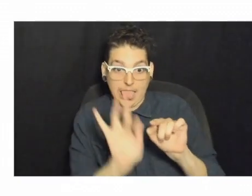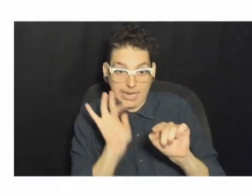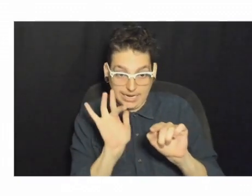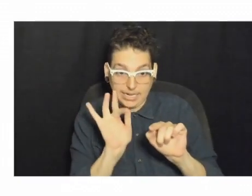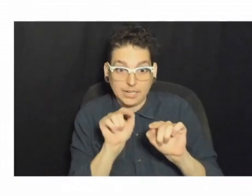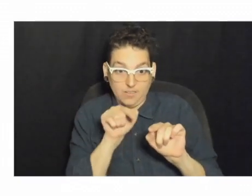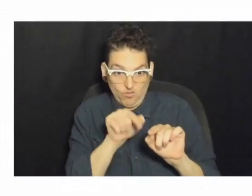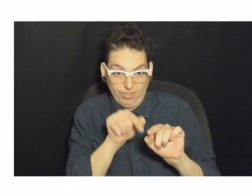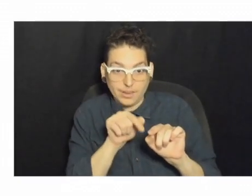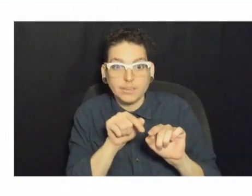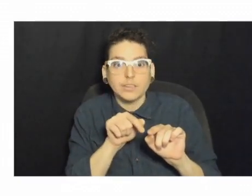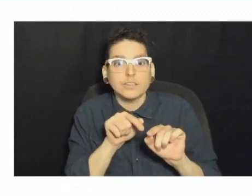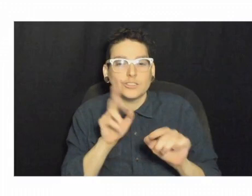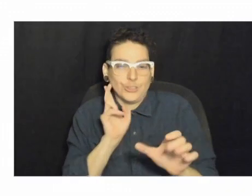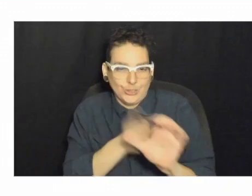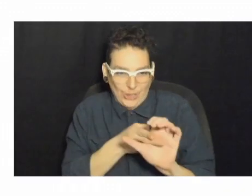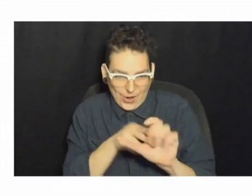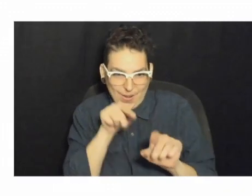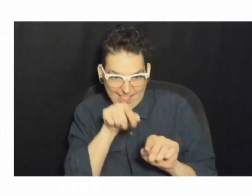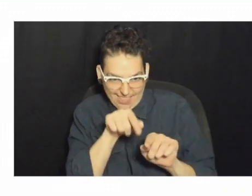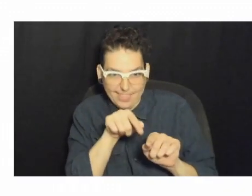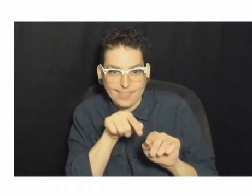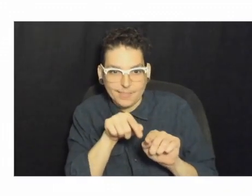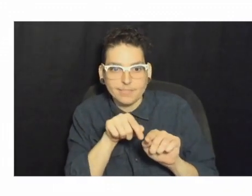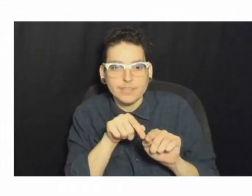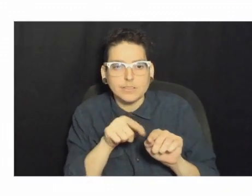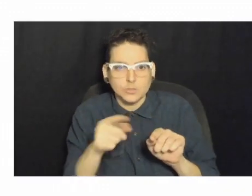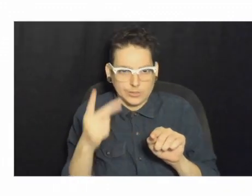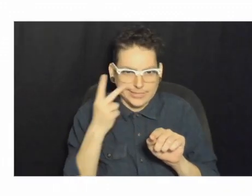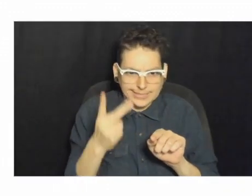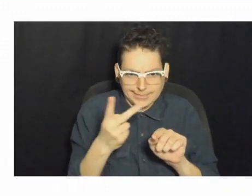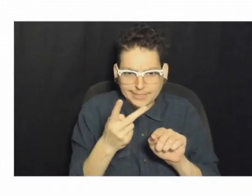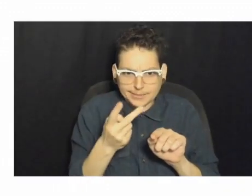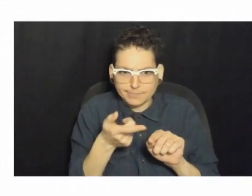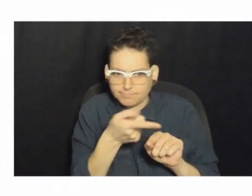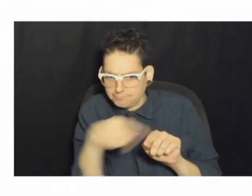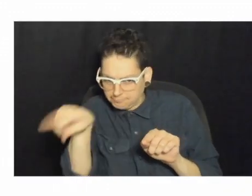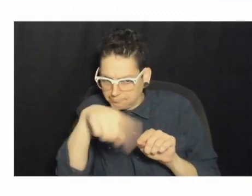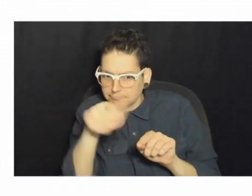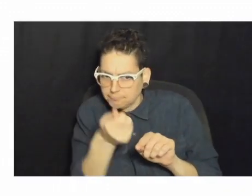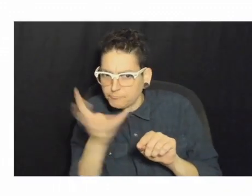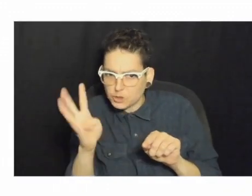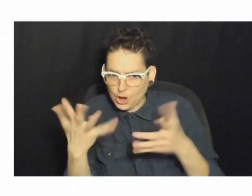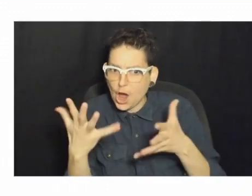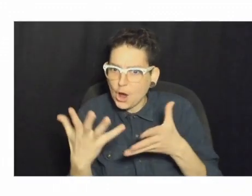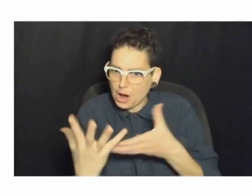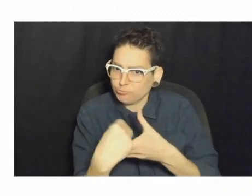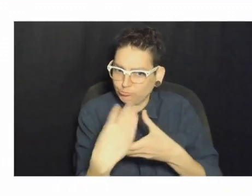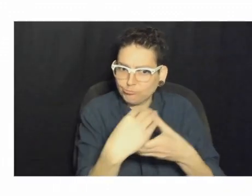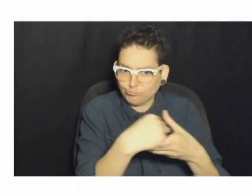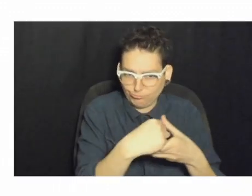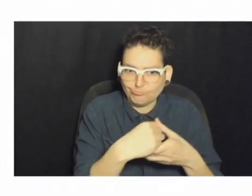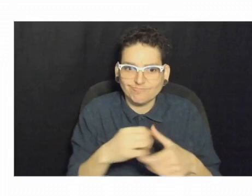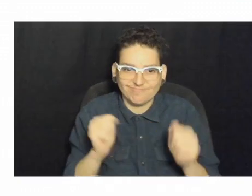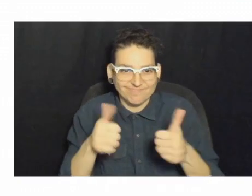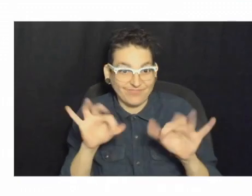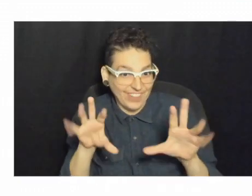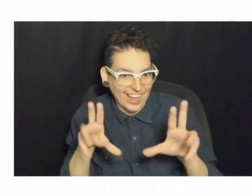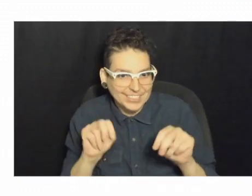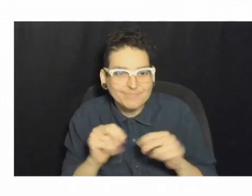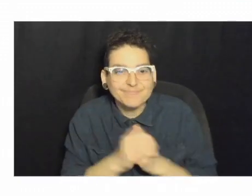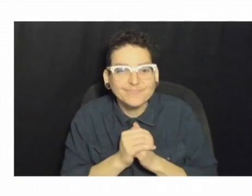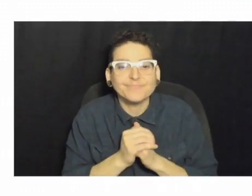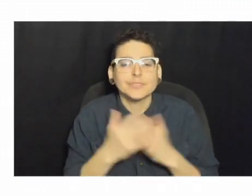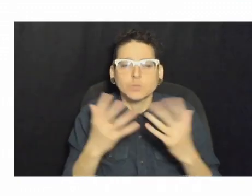of folks in there already, which is fun. So I want to just, in case anybody